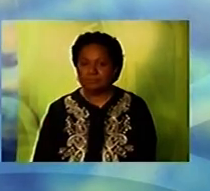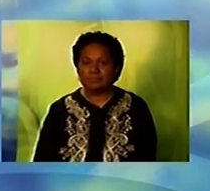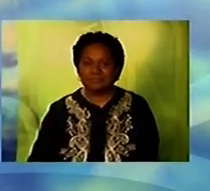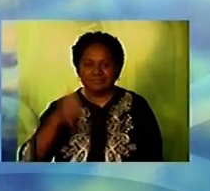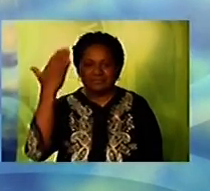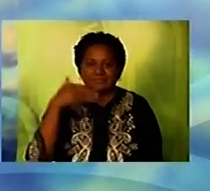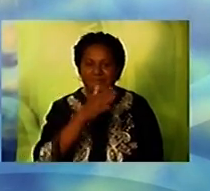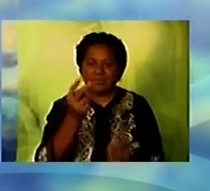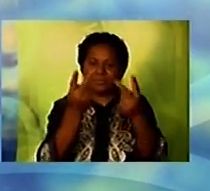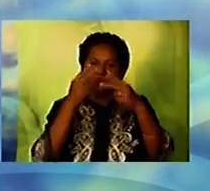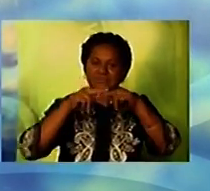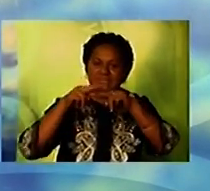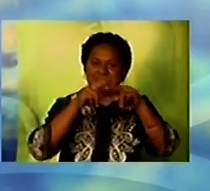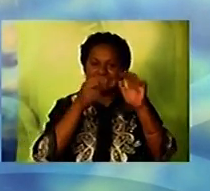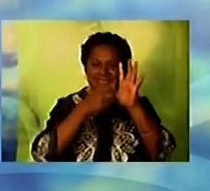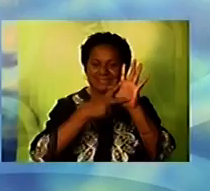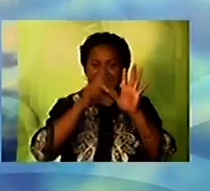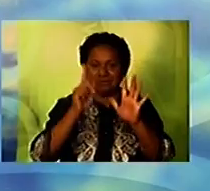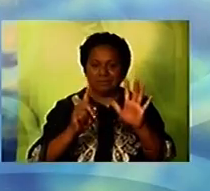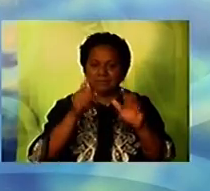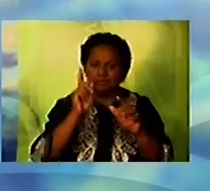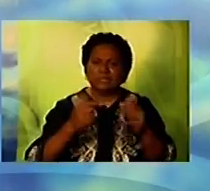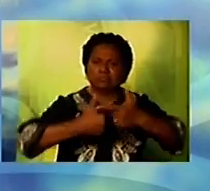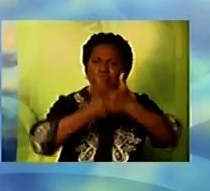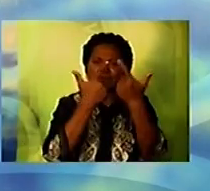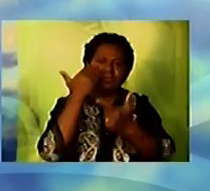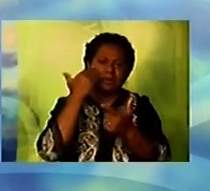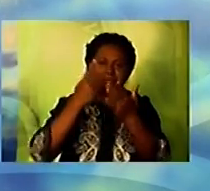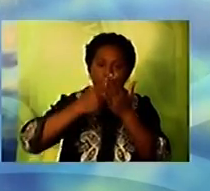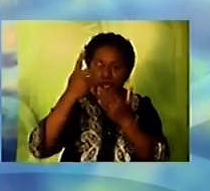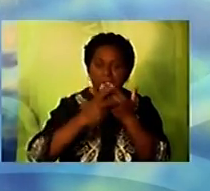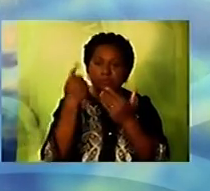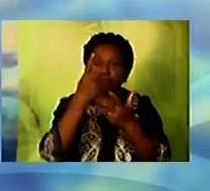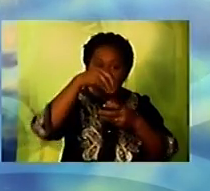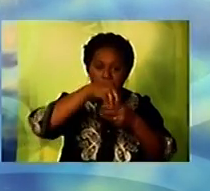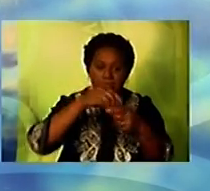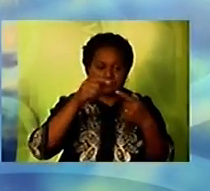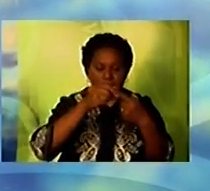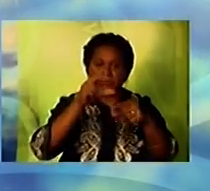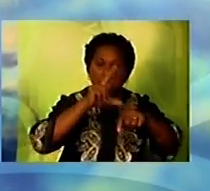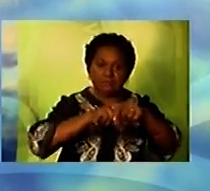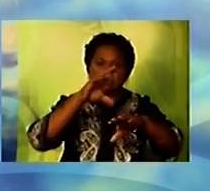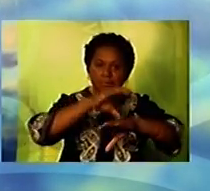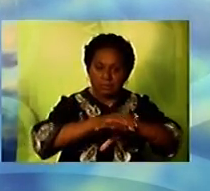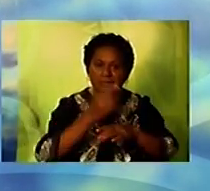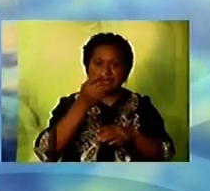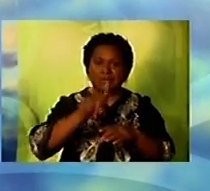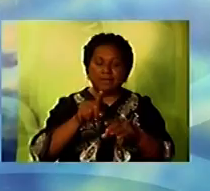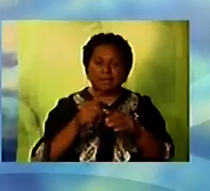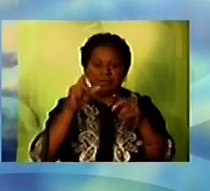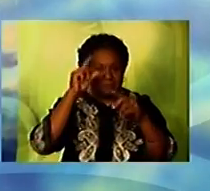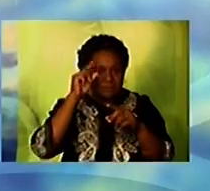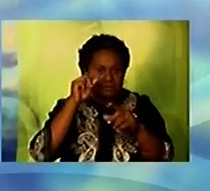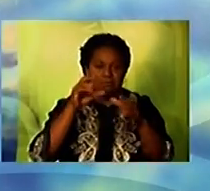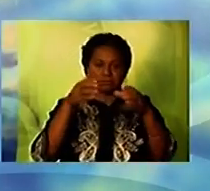Good evening, you're watching Fiji Today. Massive drug awareness programs within Itoke communities, jointly organized by the Fiji Police Force and the Rokotuis, will